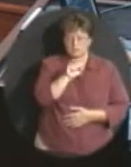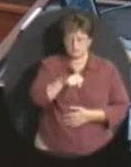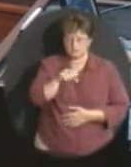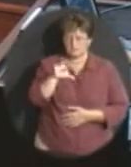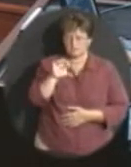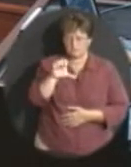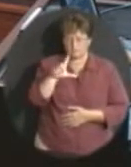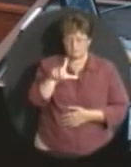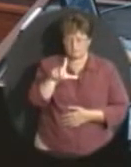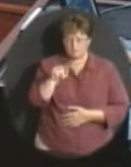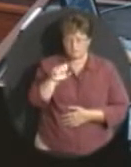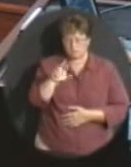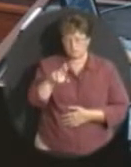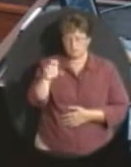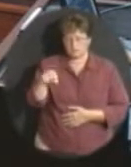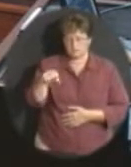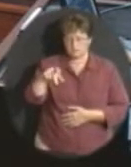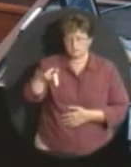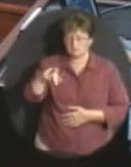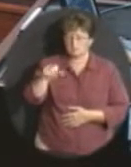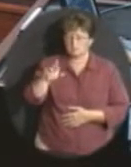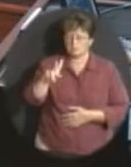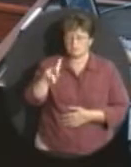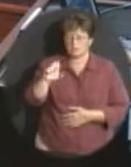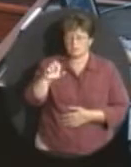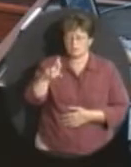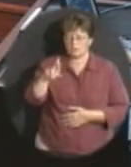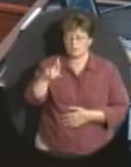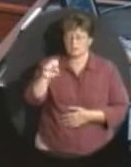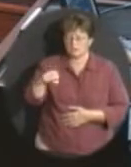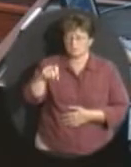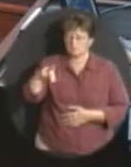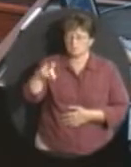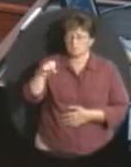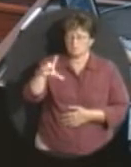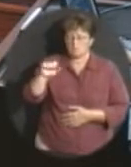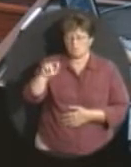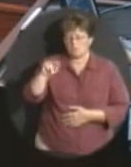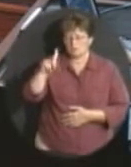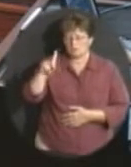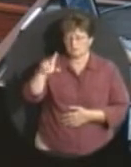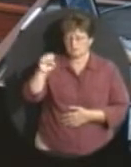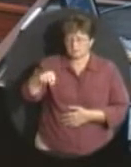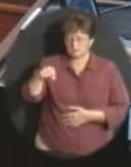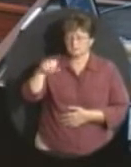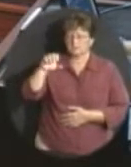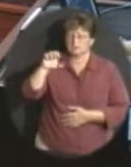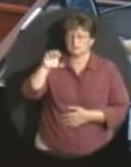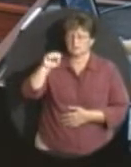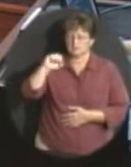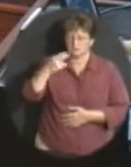Martin? Yes. Mr. Parker? Yes. Mr. Poland? Yes. Mr. Scheer? Yes. Ms. Ashley? Yes.